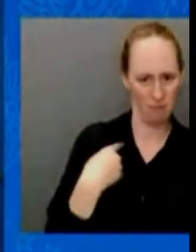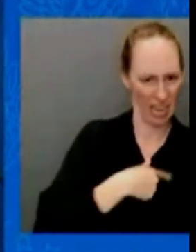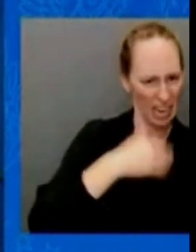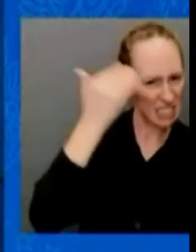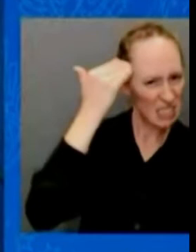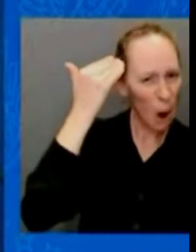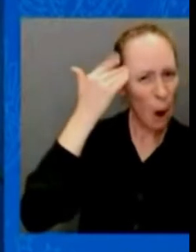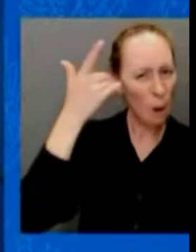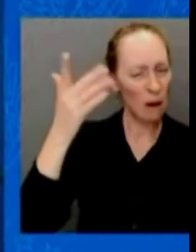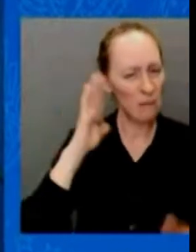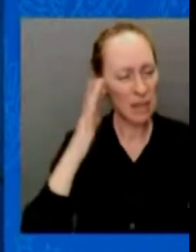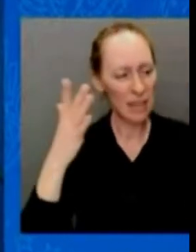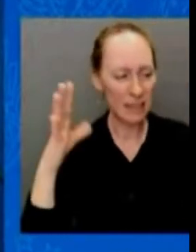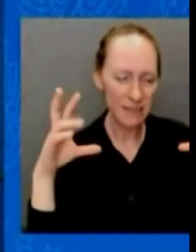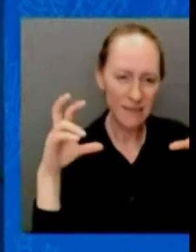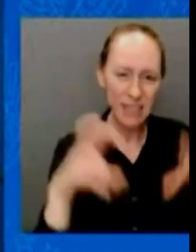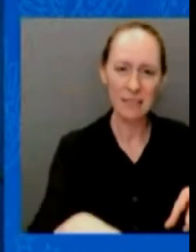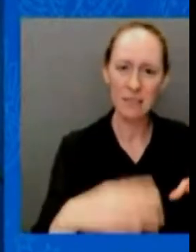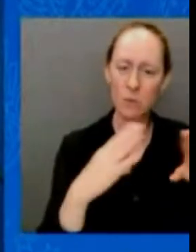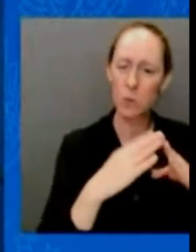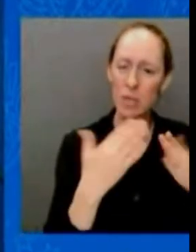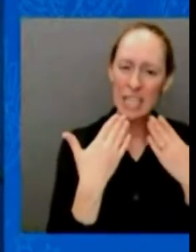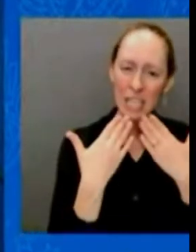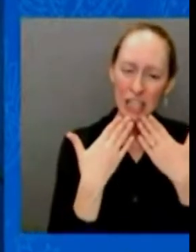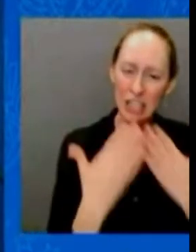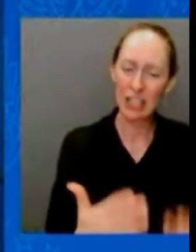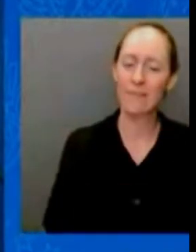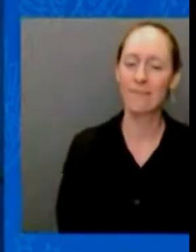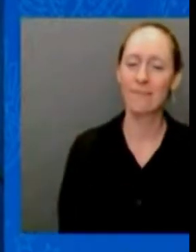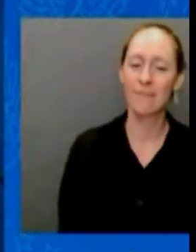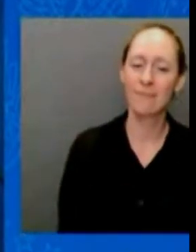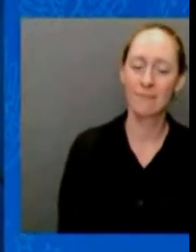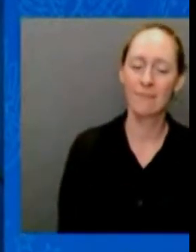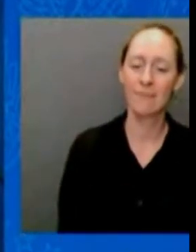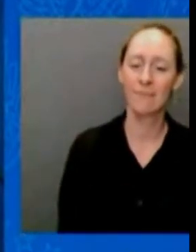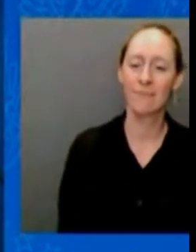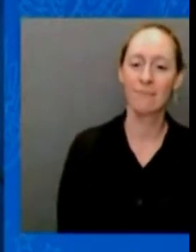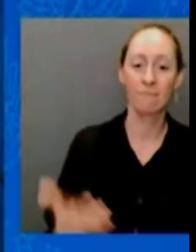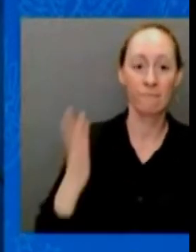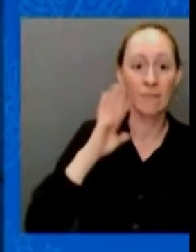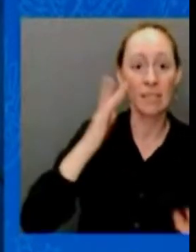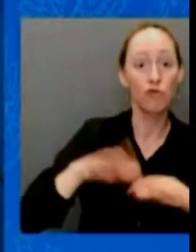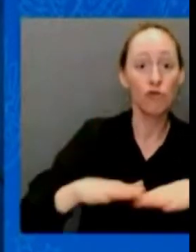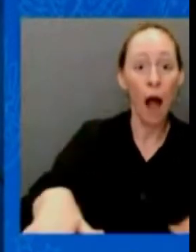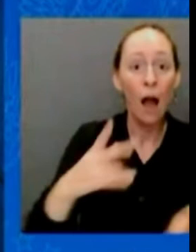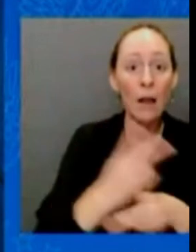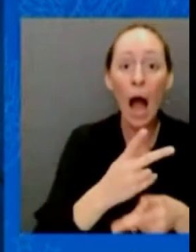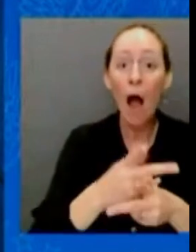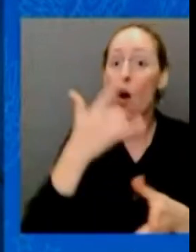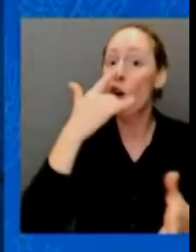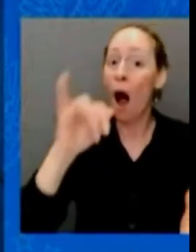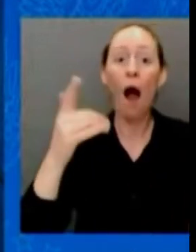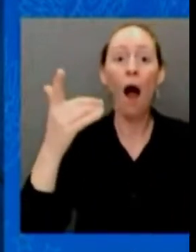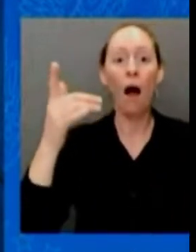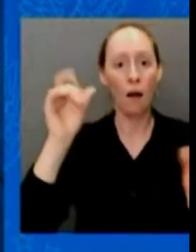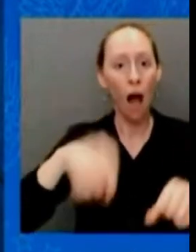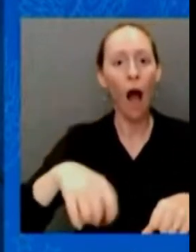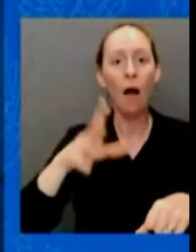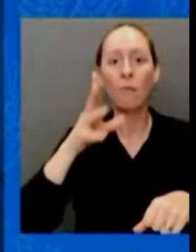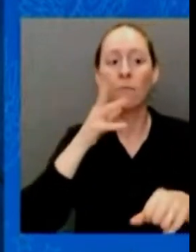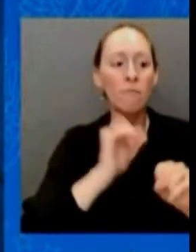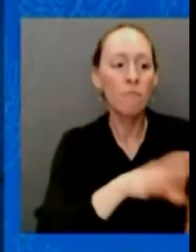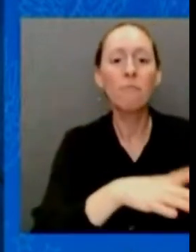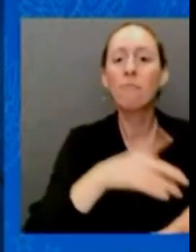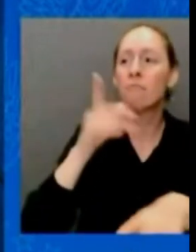We said we can build up childcare so moms can get to jobs, we can do apprenticeship training, we can get kids in underserved communities that chance of an opportunity